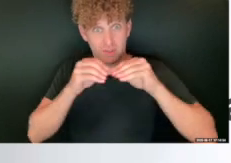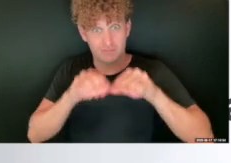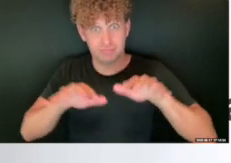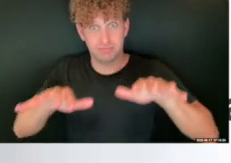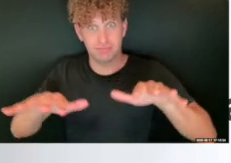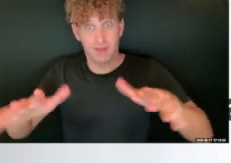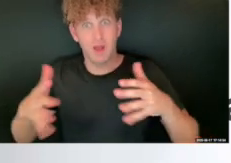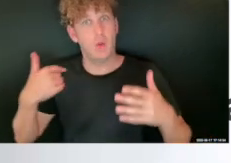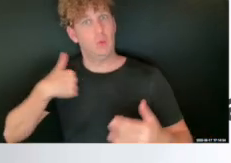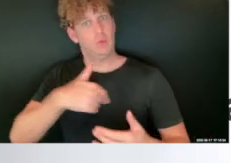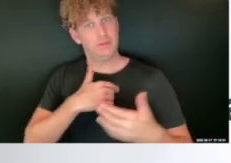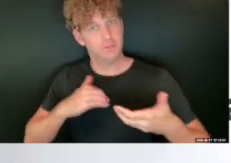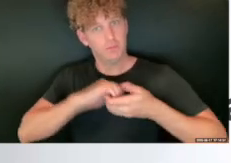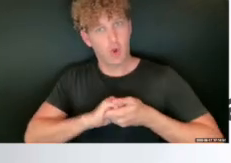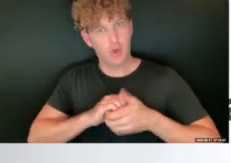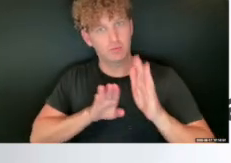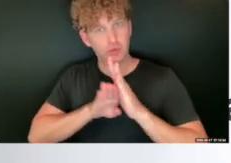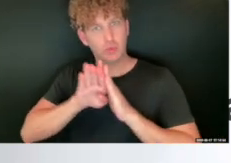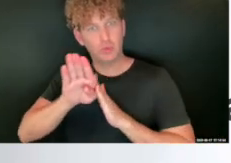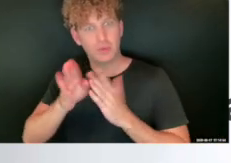also includes approximately